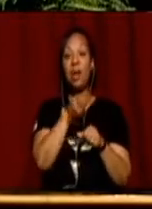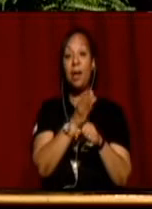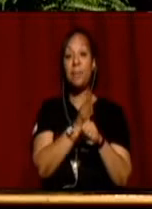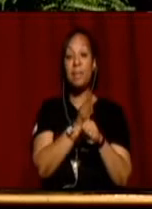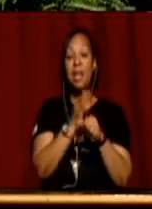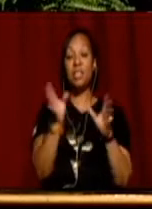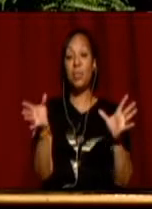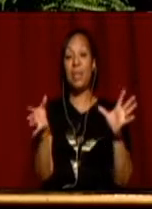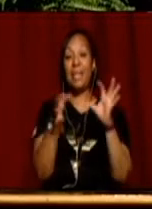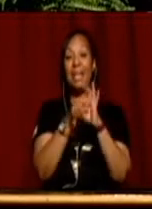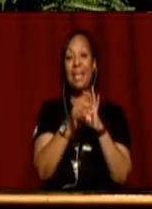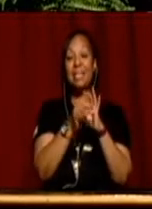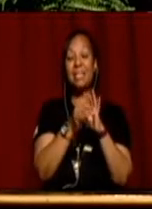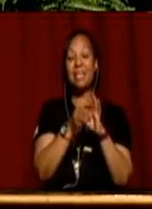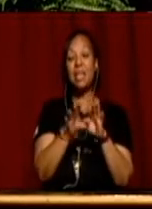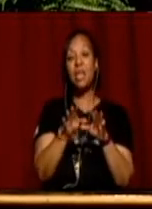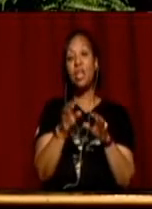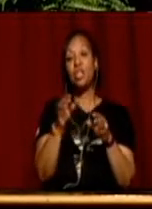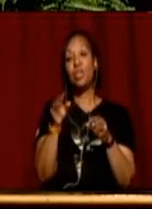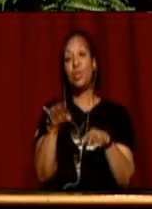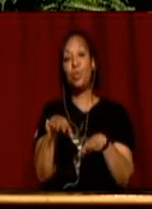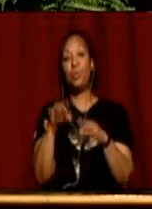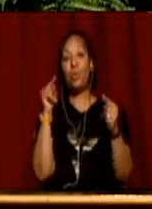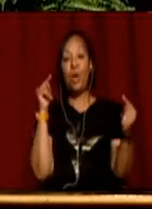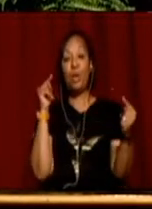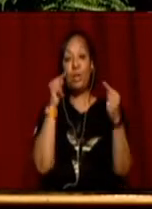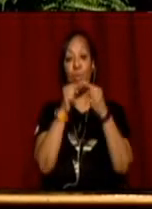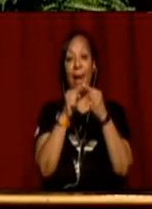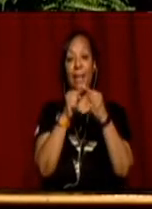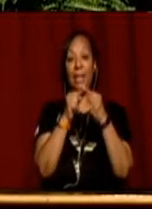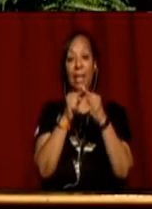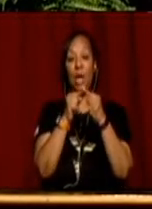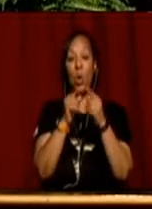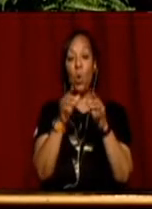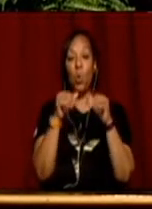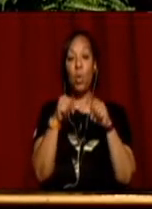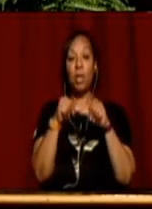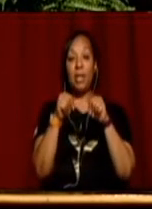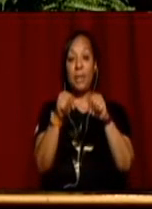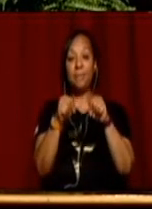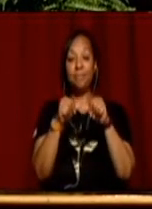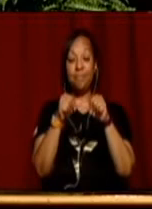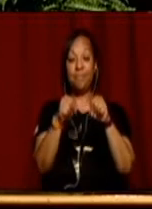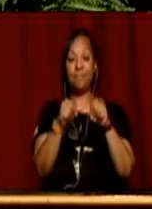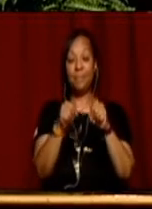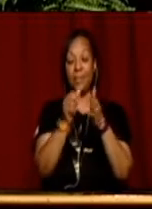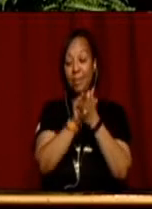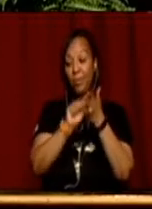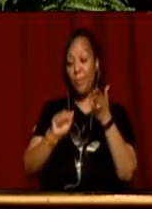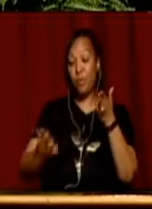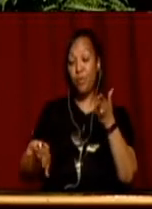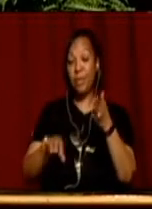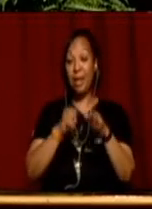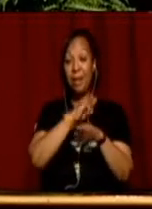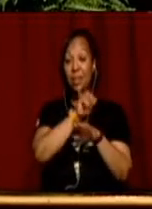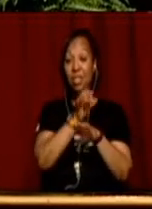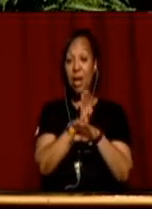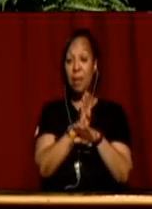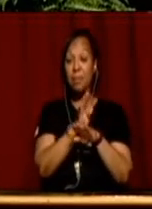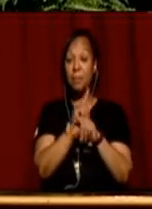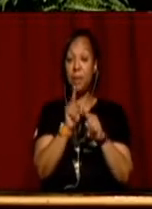relates to tracking and tracing? Has the pandemic, I know that it's taken away a lot of jobs, but has